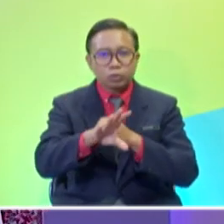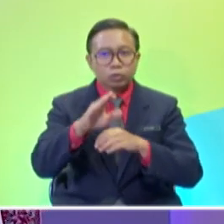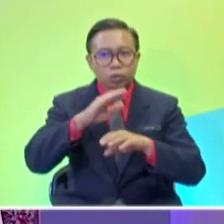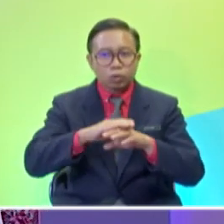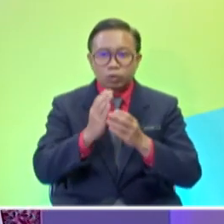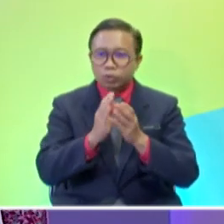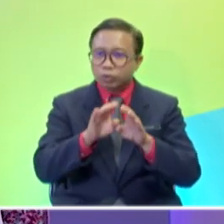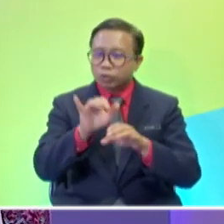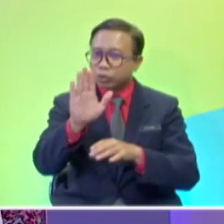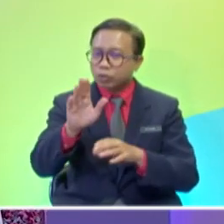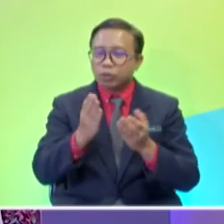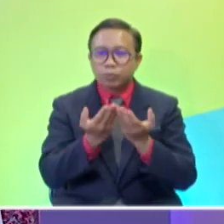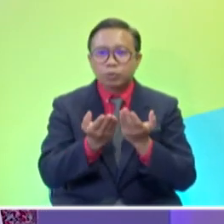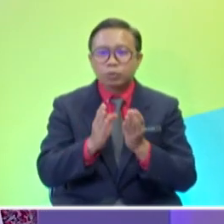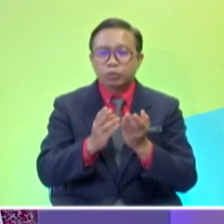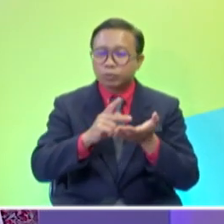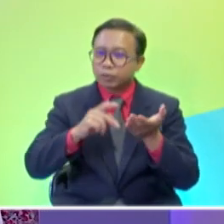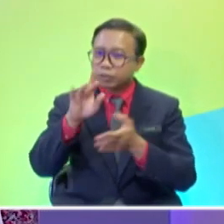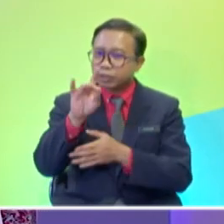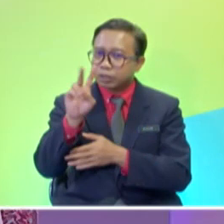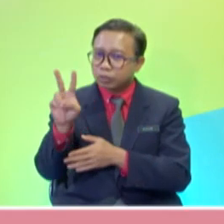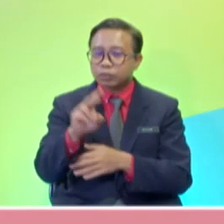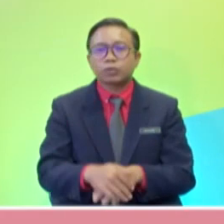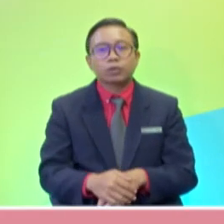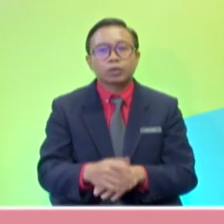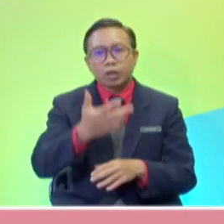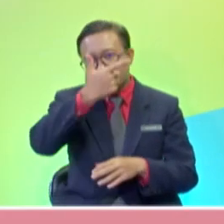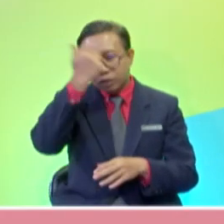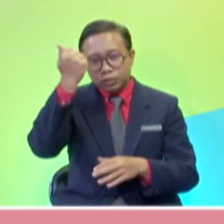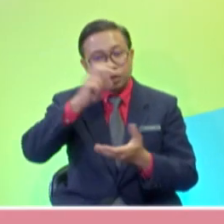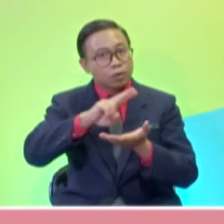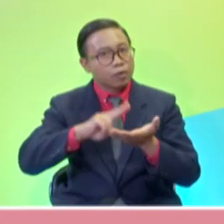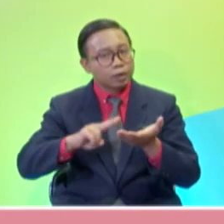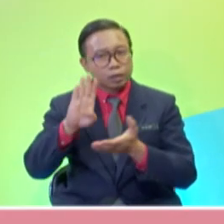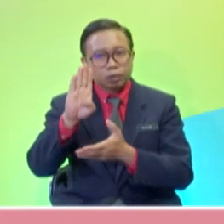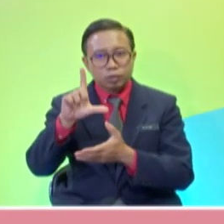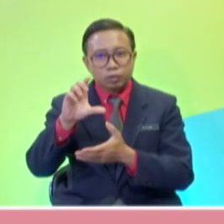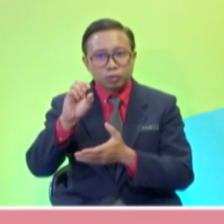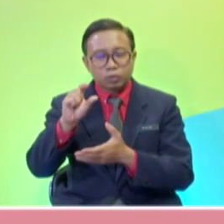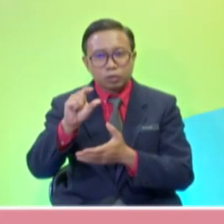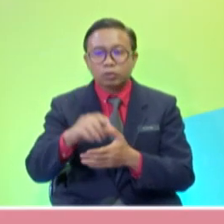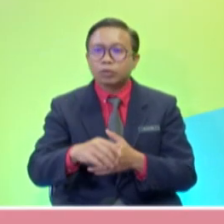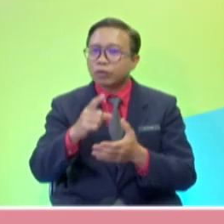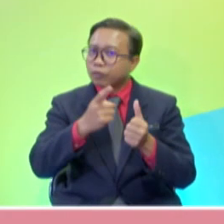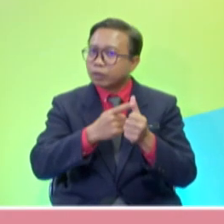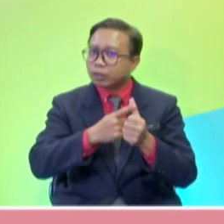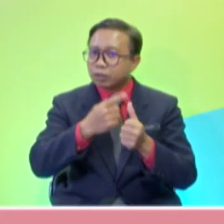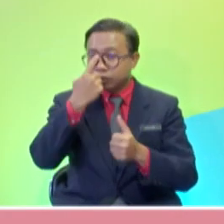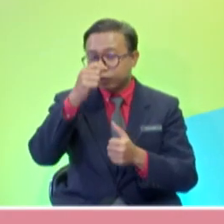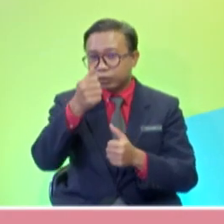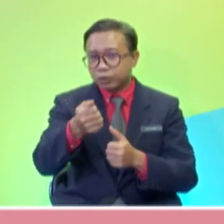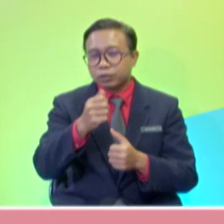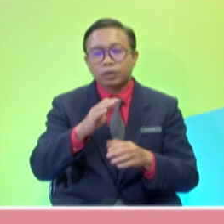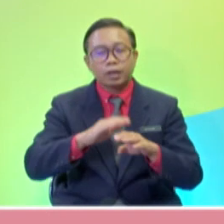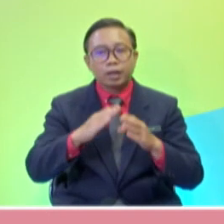in page 82. Okay, and the reason why we're going to read the blog post first is for you